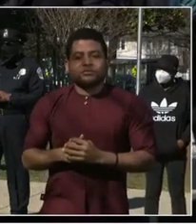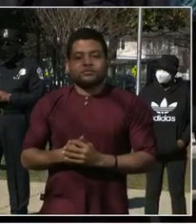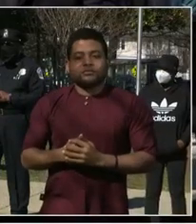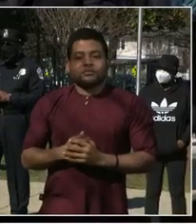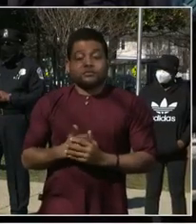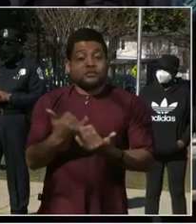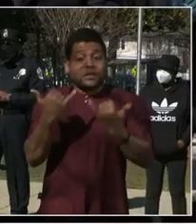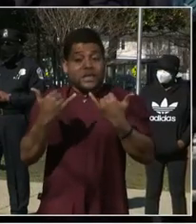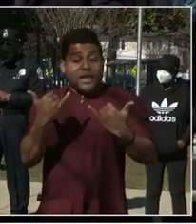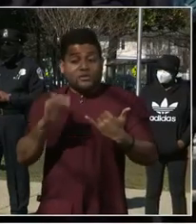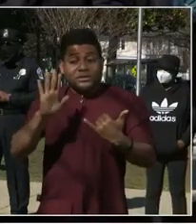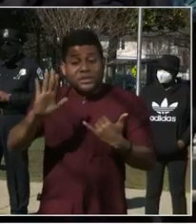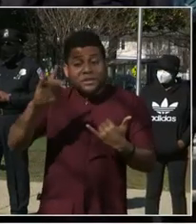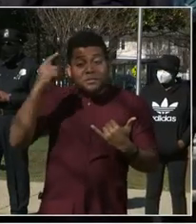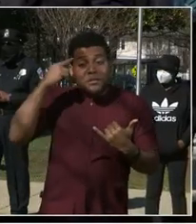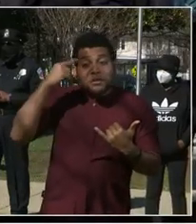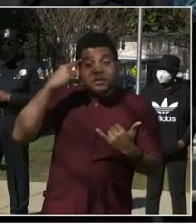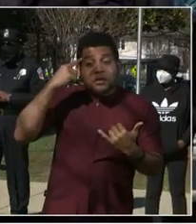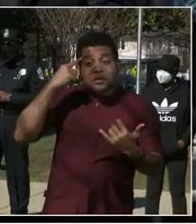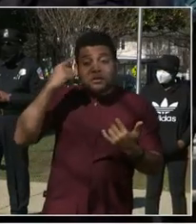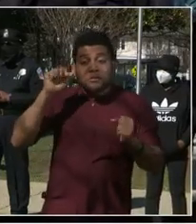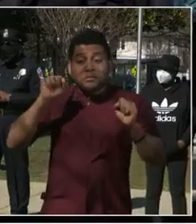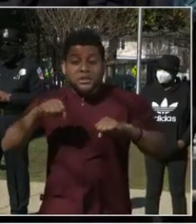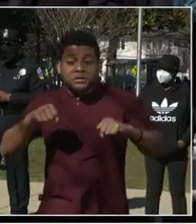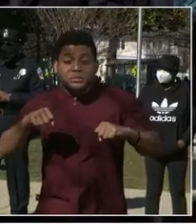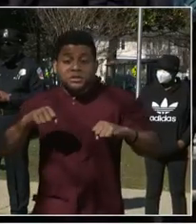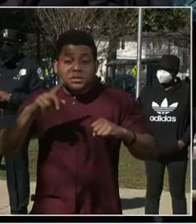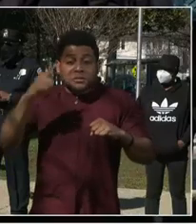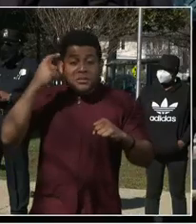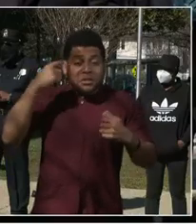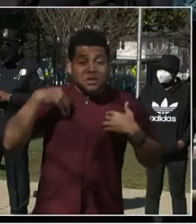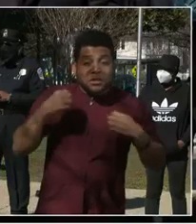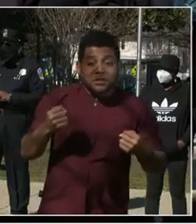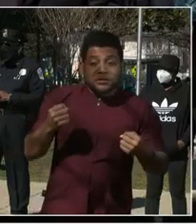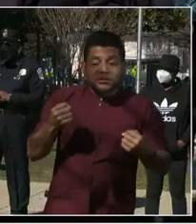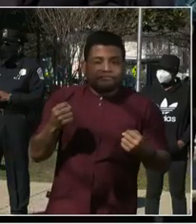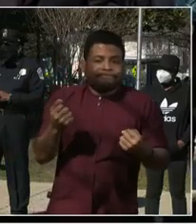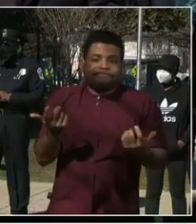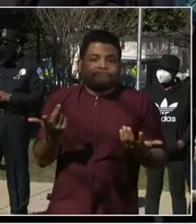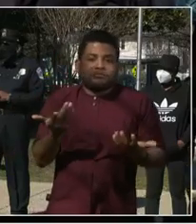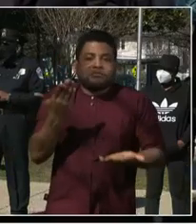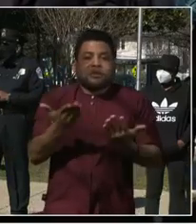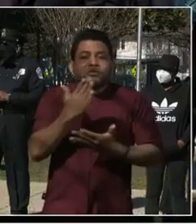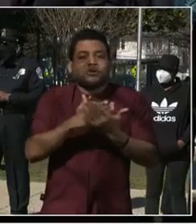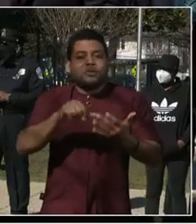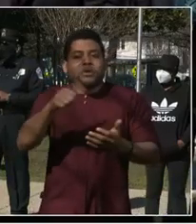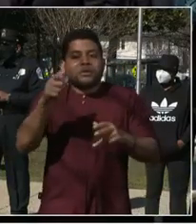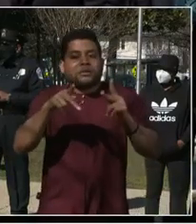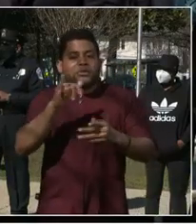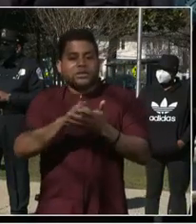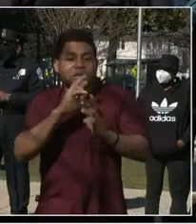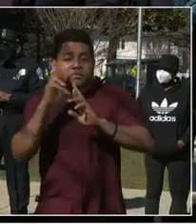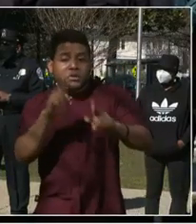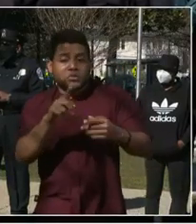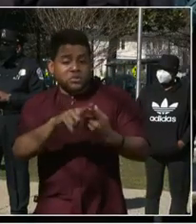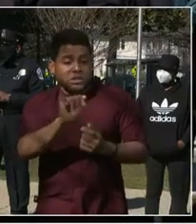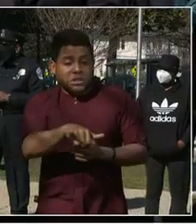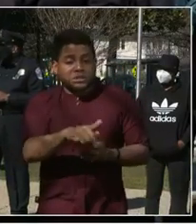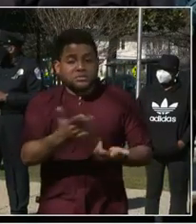mental state, just kind of where he is, I think we have some other members of our team that may be able to better address